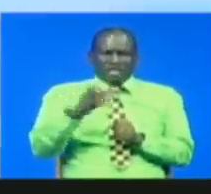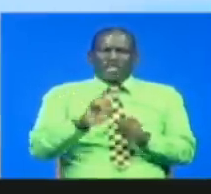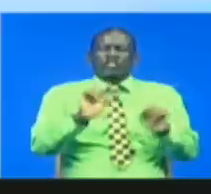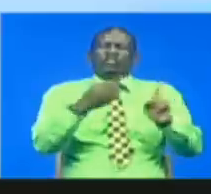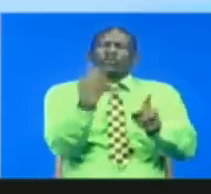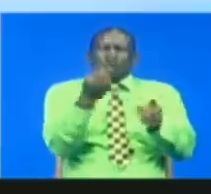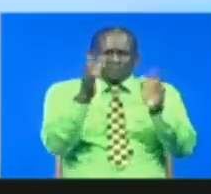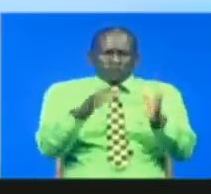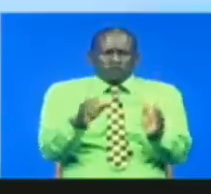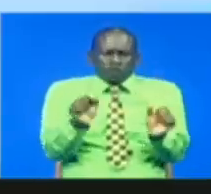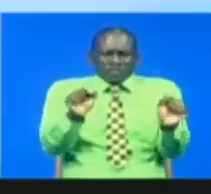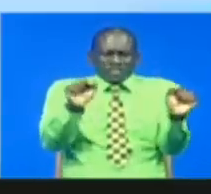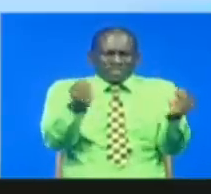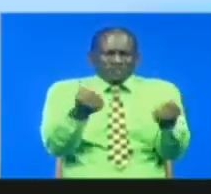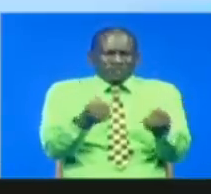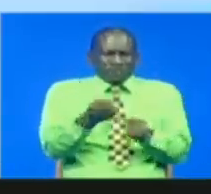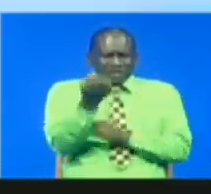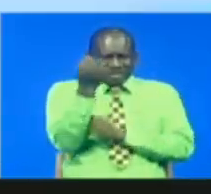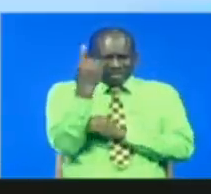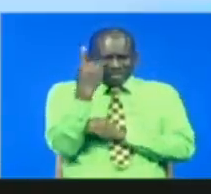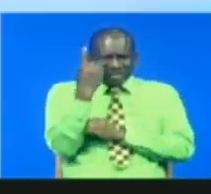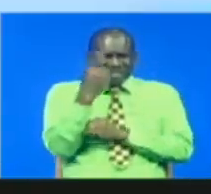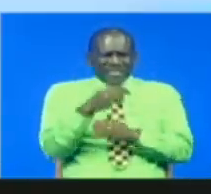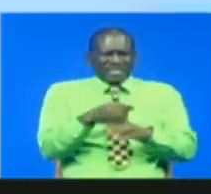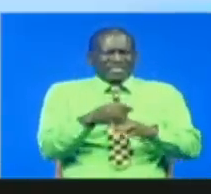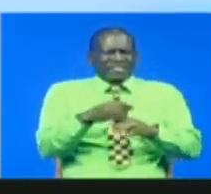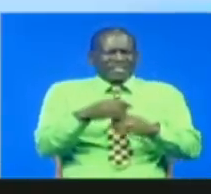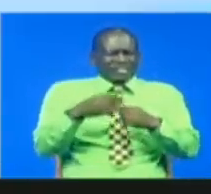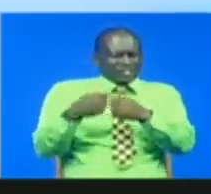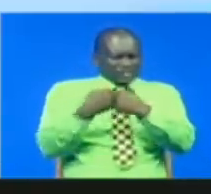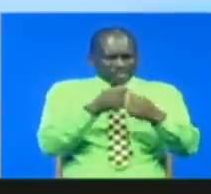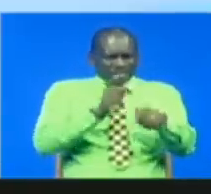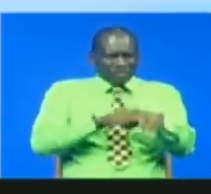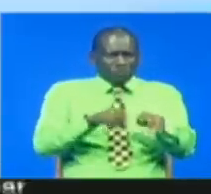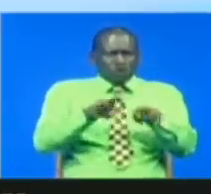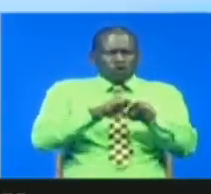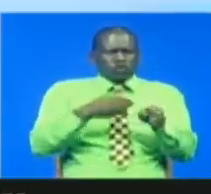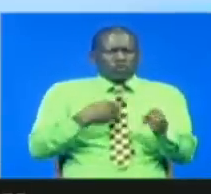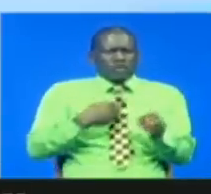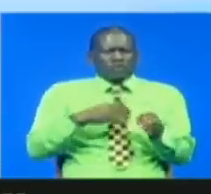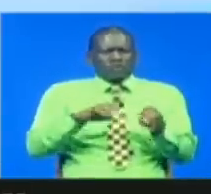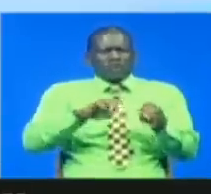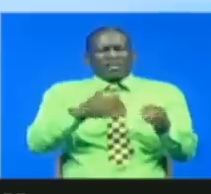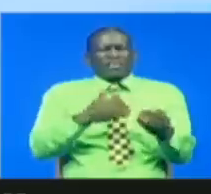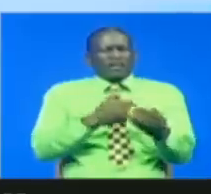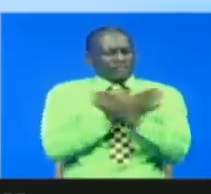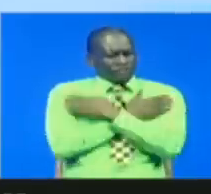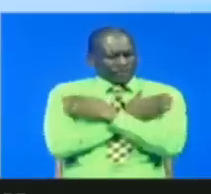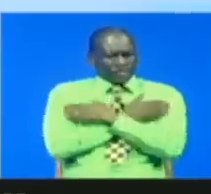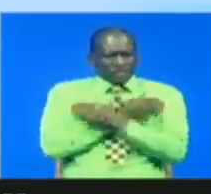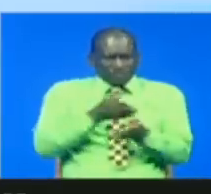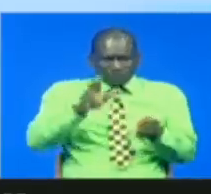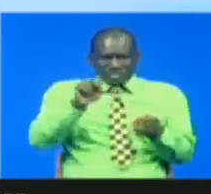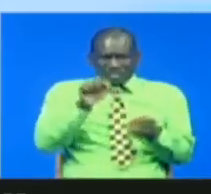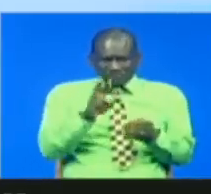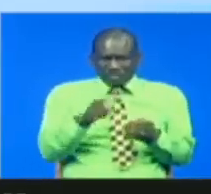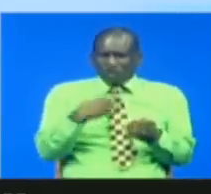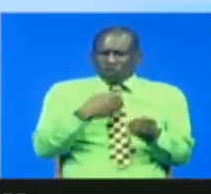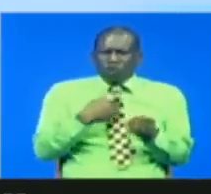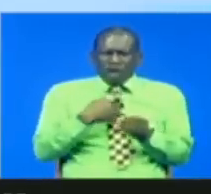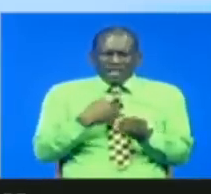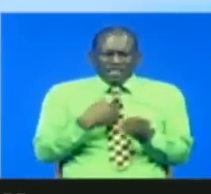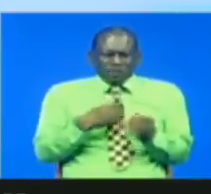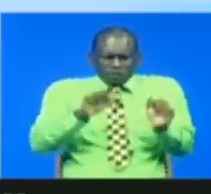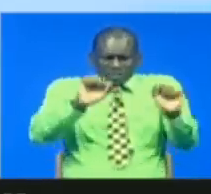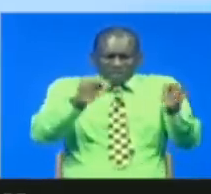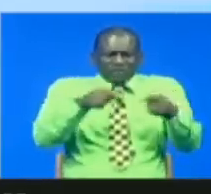as you can understand this is a very trying time. We also had some close colleagues who had a close shave in this